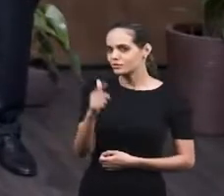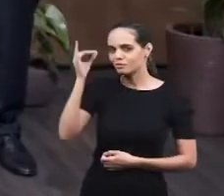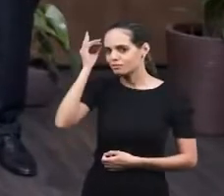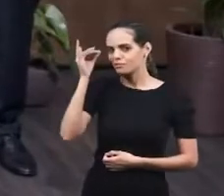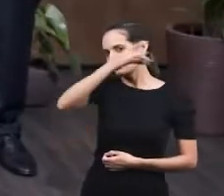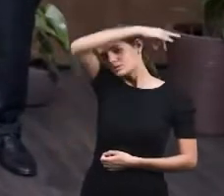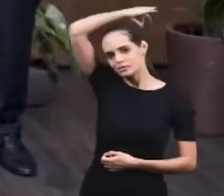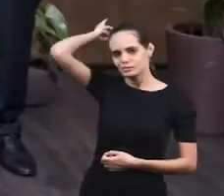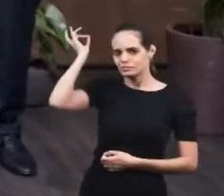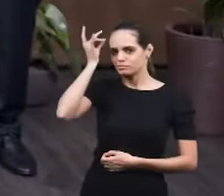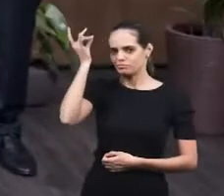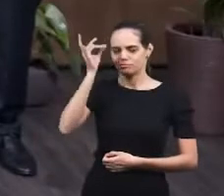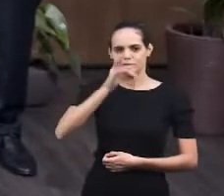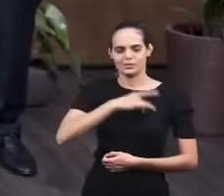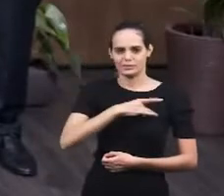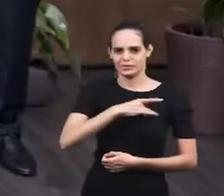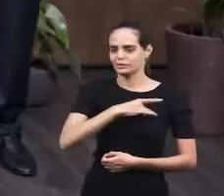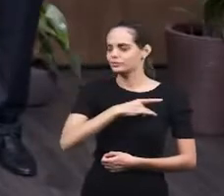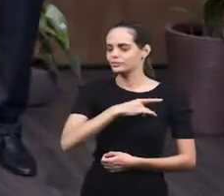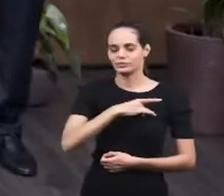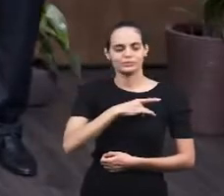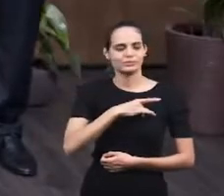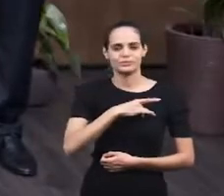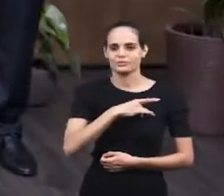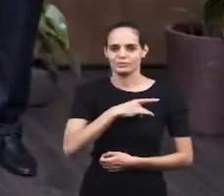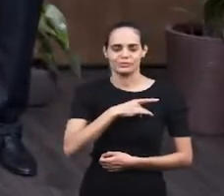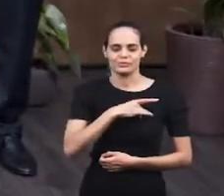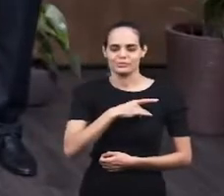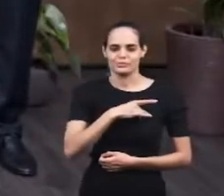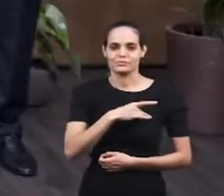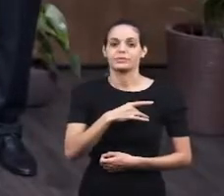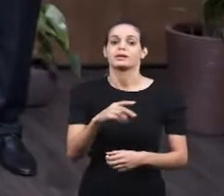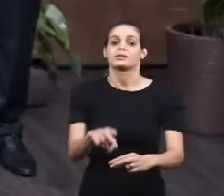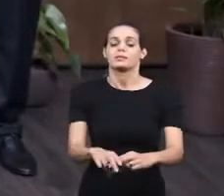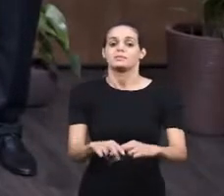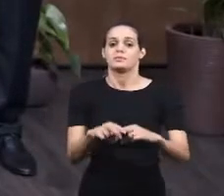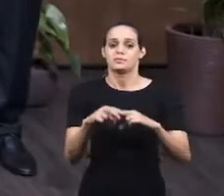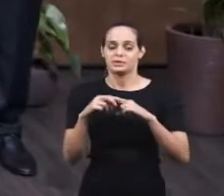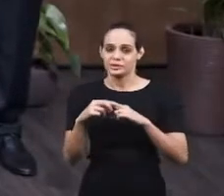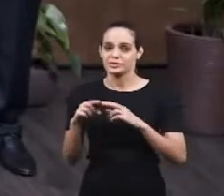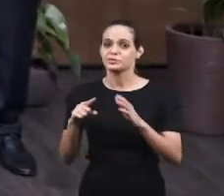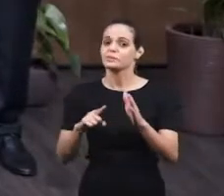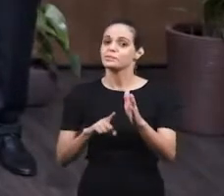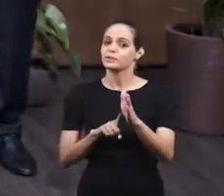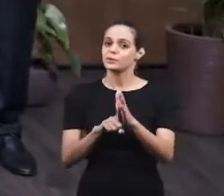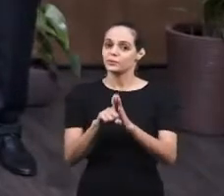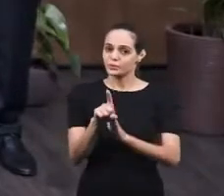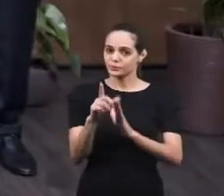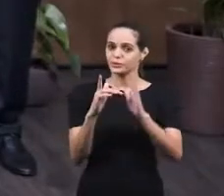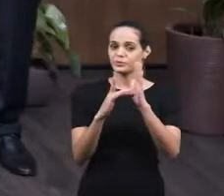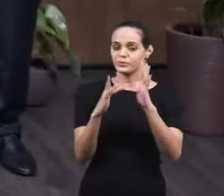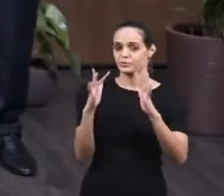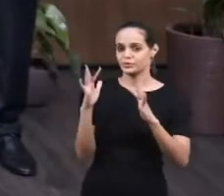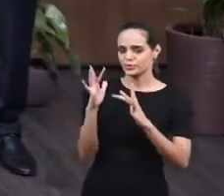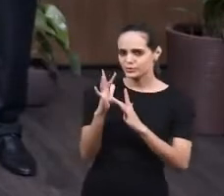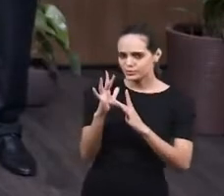Peter had not received the Holy Spirit yet. And because of this, his